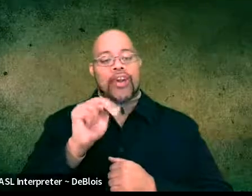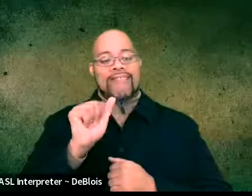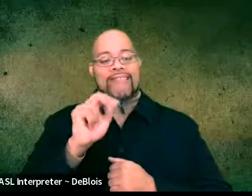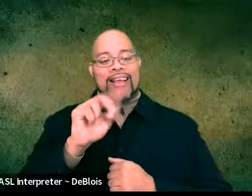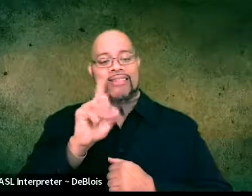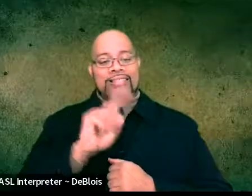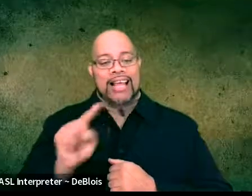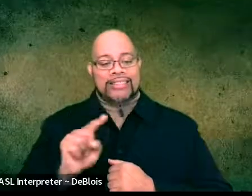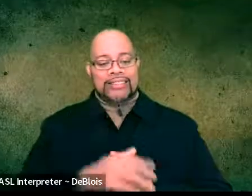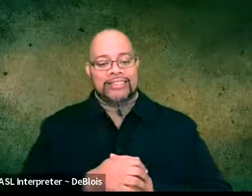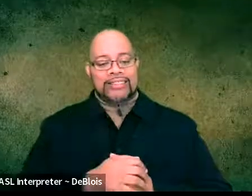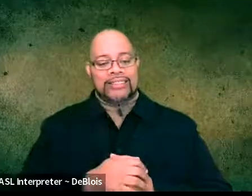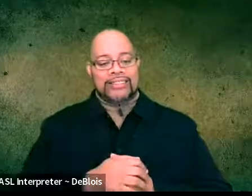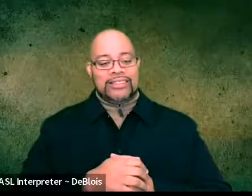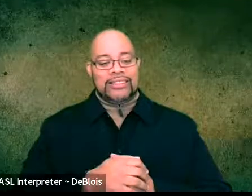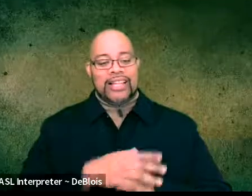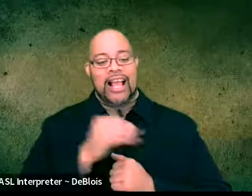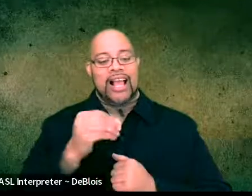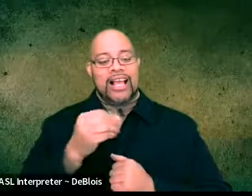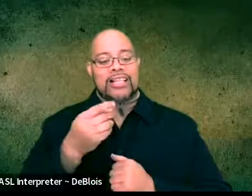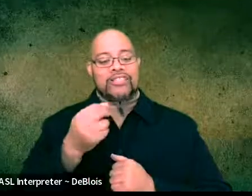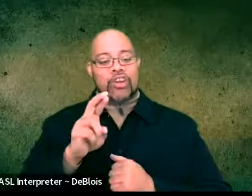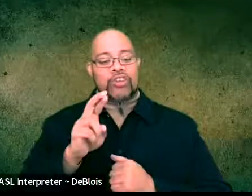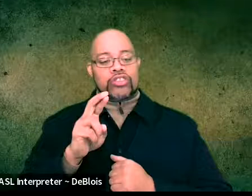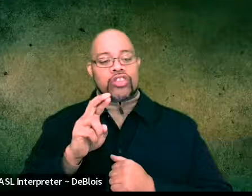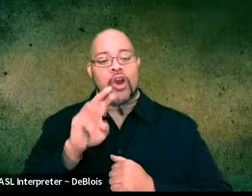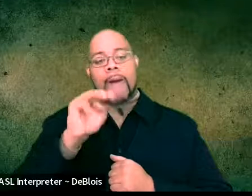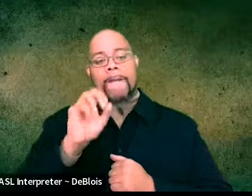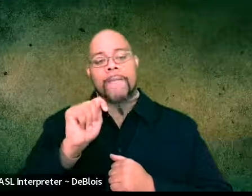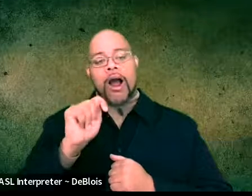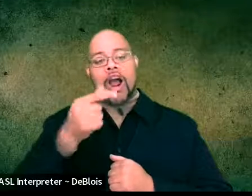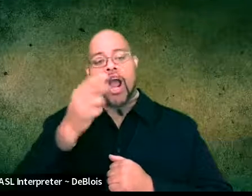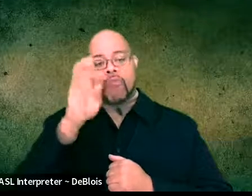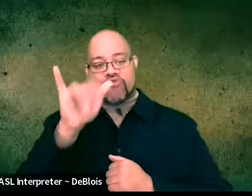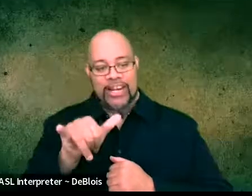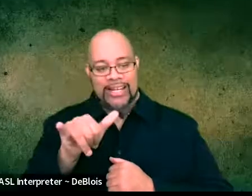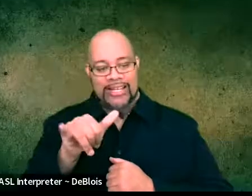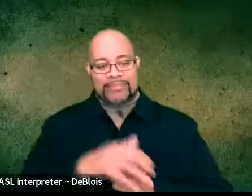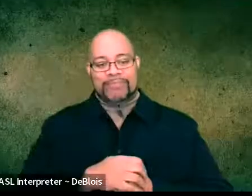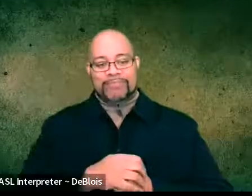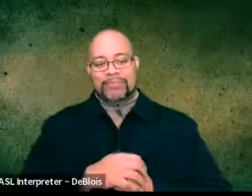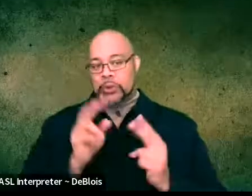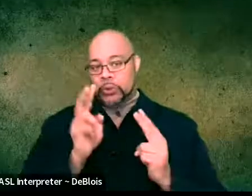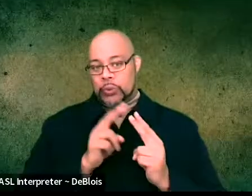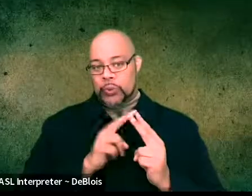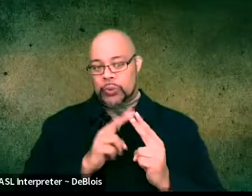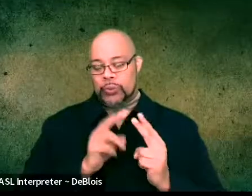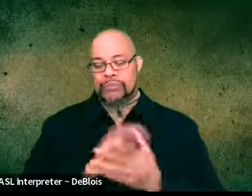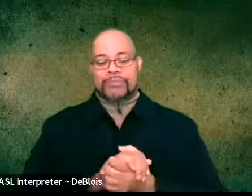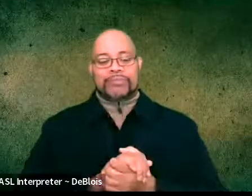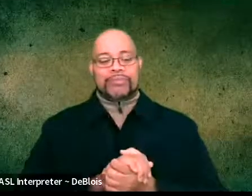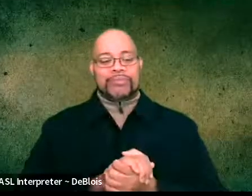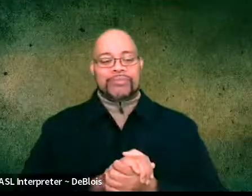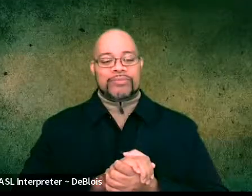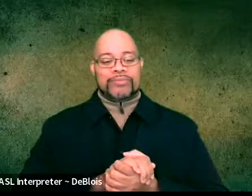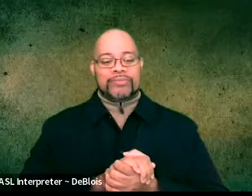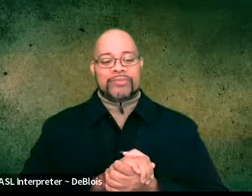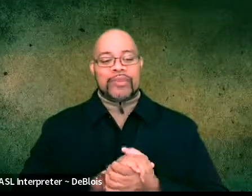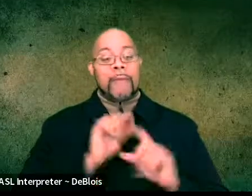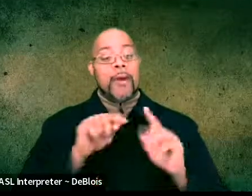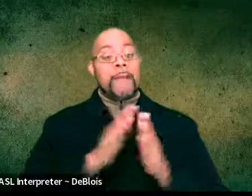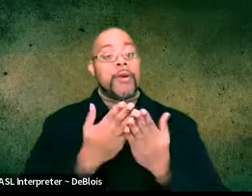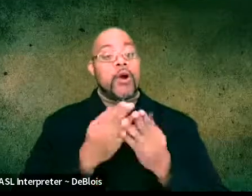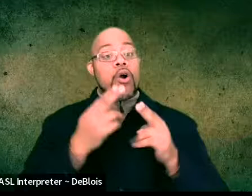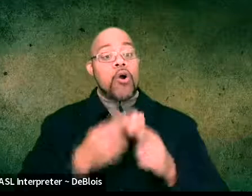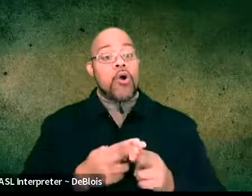Dr. Rhonda Montgomery. Yes. But the book is